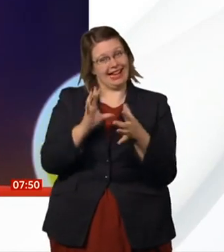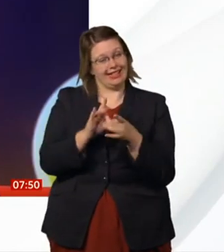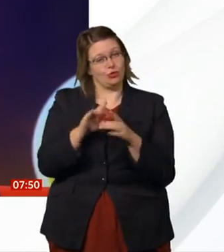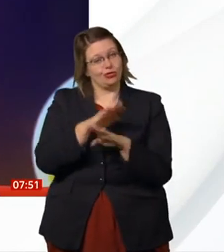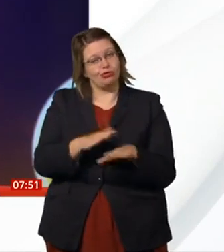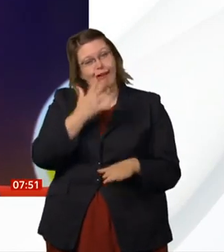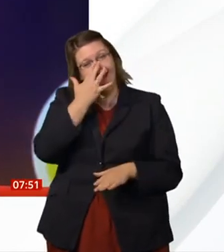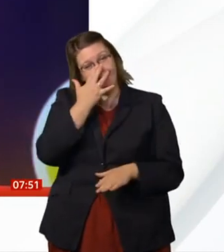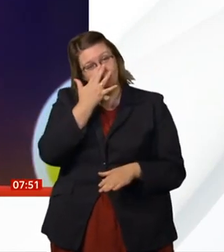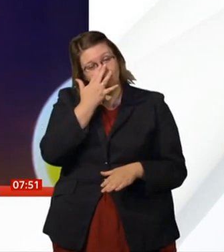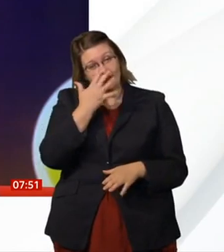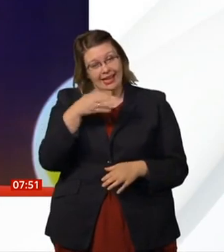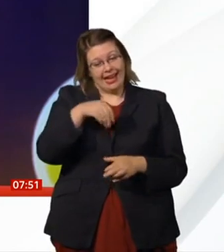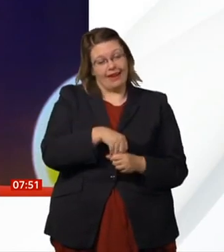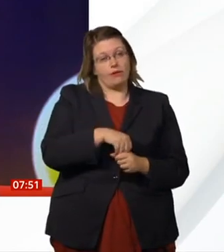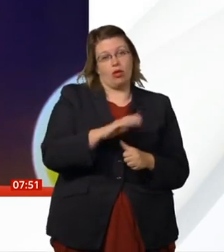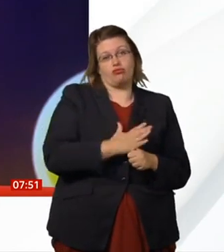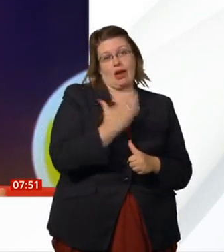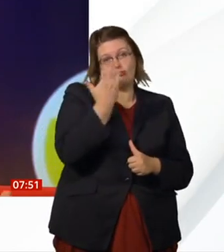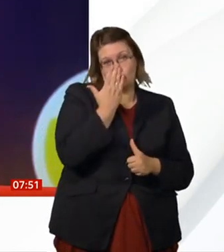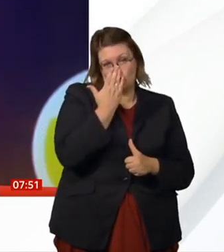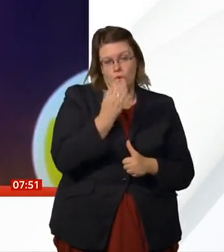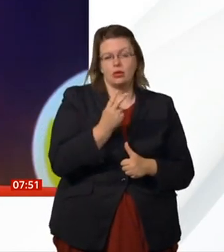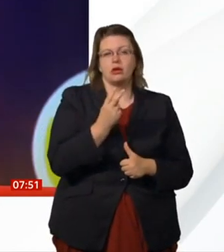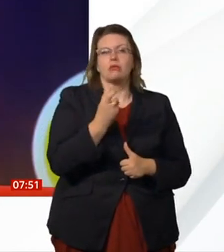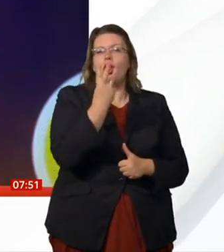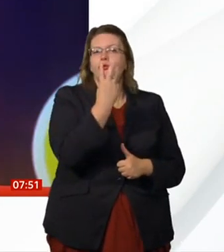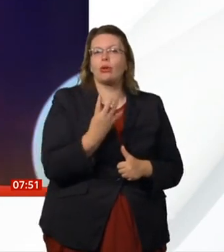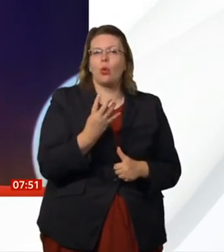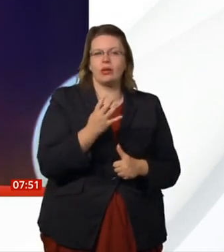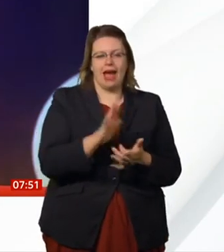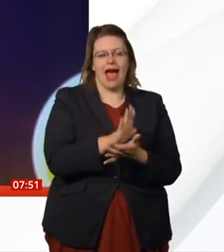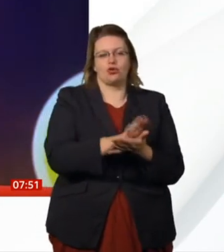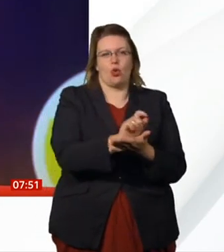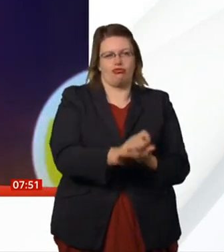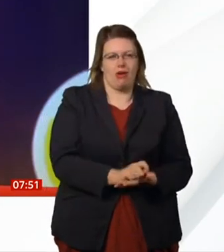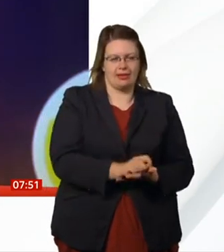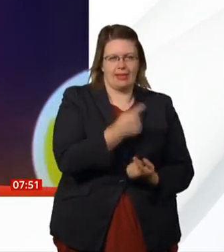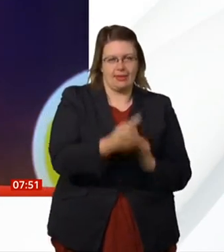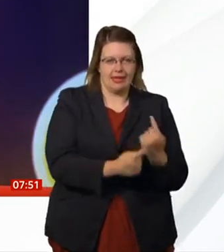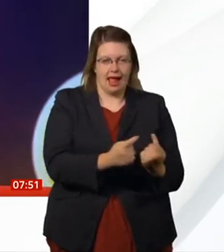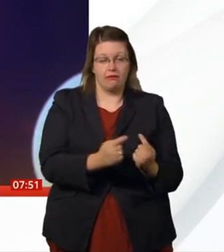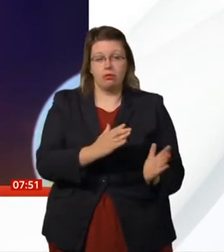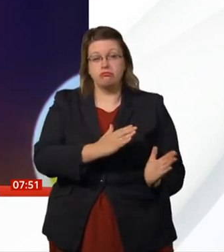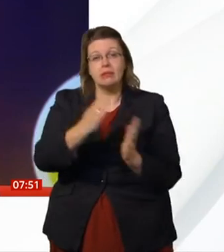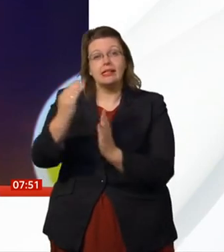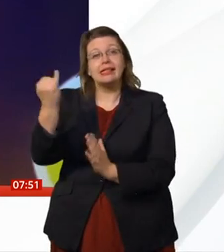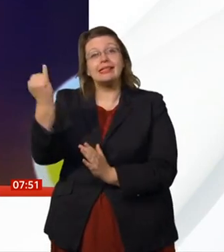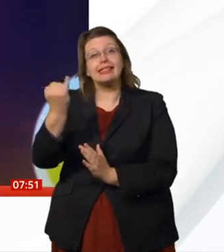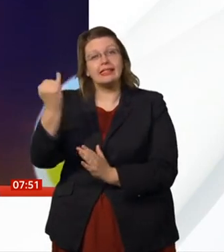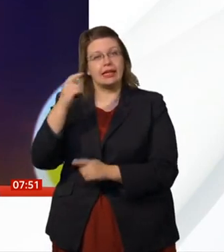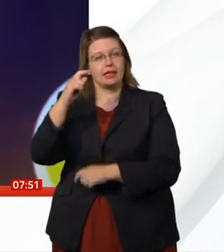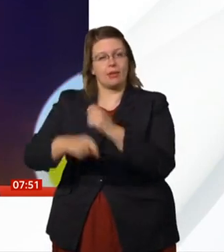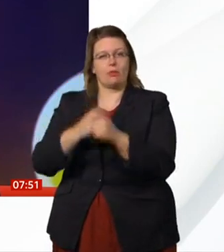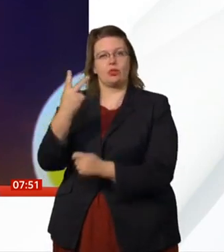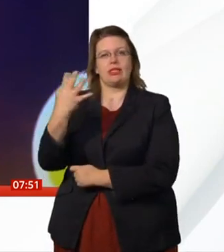children start primary school, 3/4 of them are spending time writing for pleasure. By the time they're 16, it's only 1/4, which suggests that actually it's